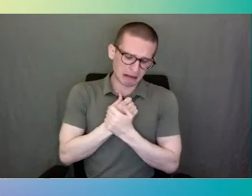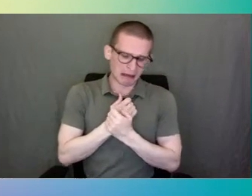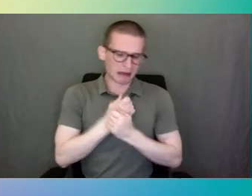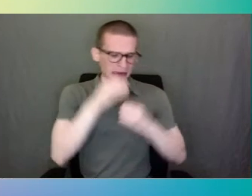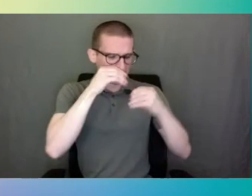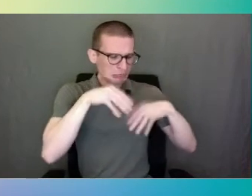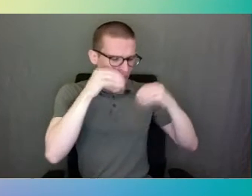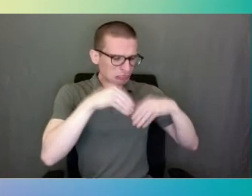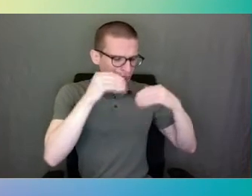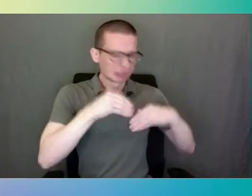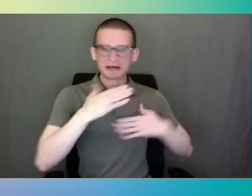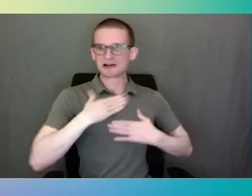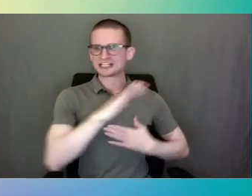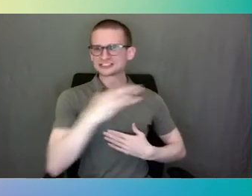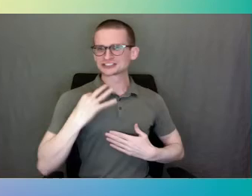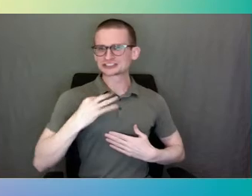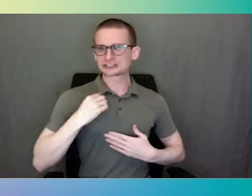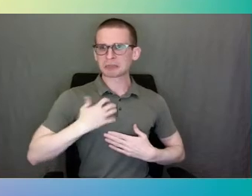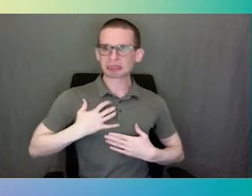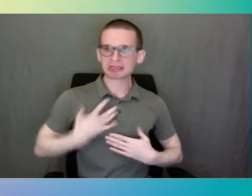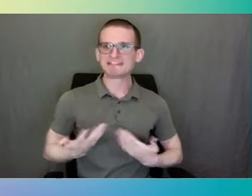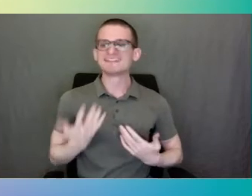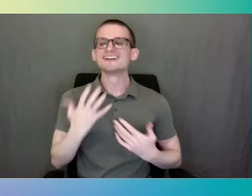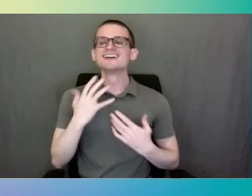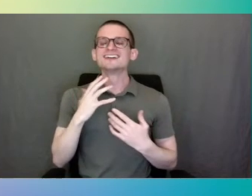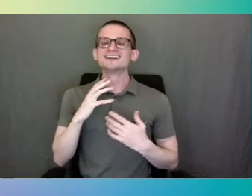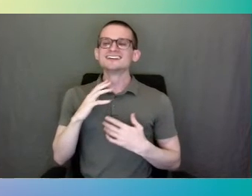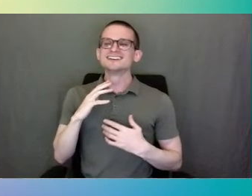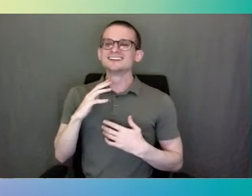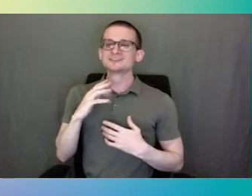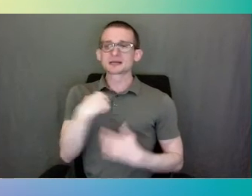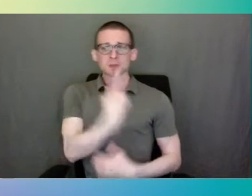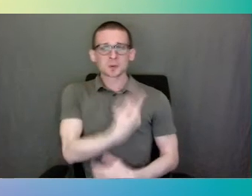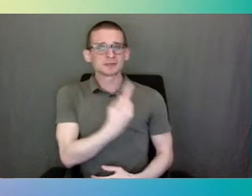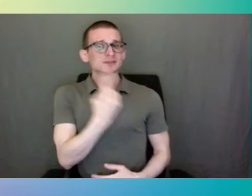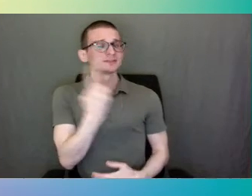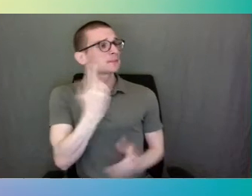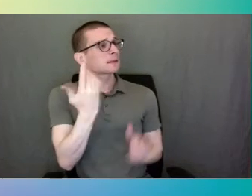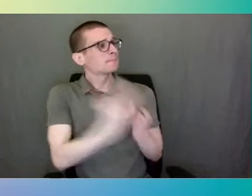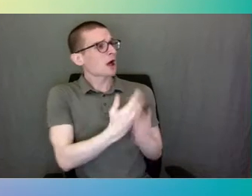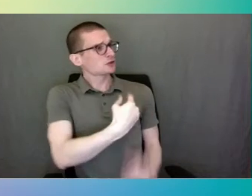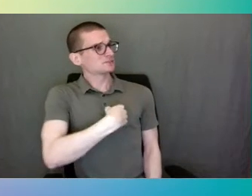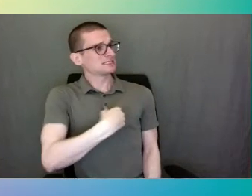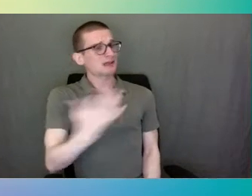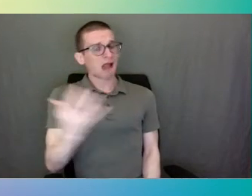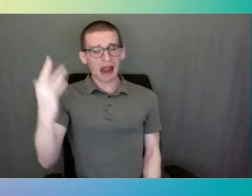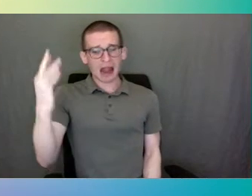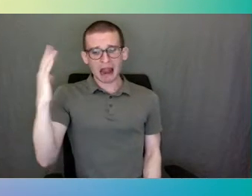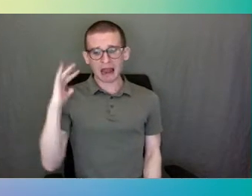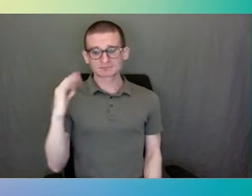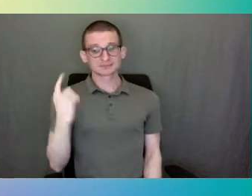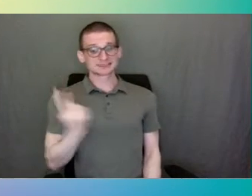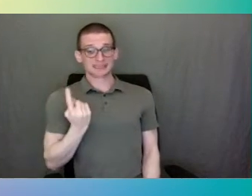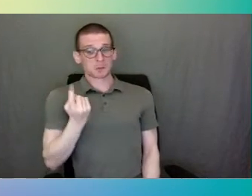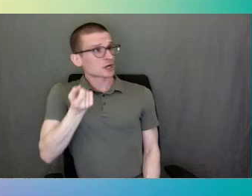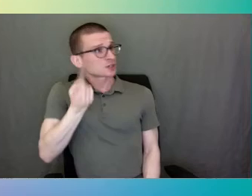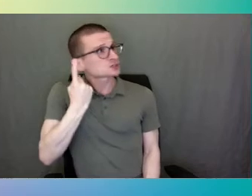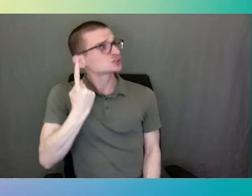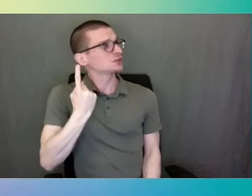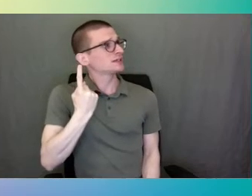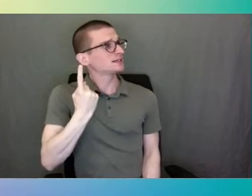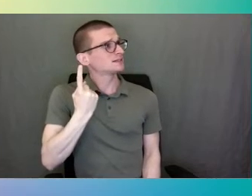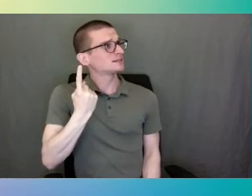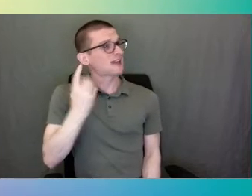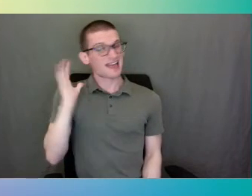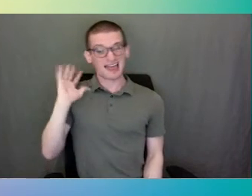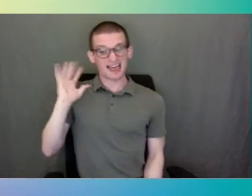said, here's what bothers me, Ed. Somebody understood. Somebody understood at the time that